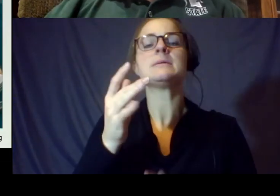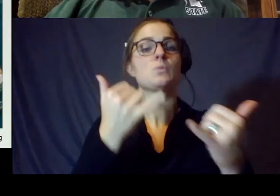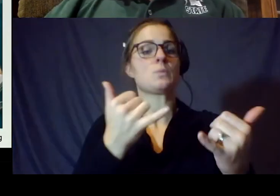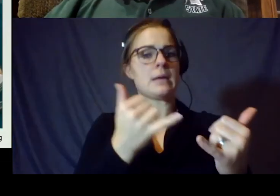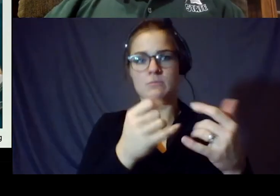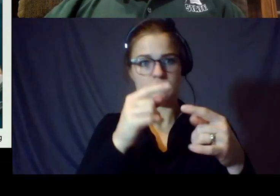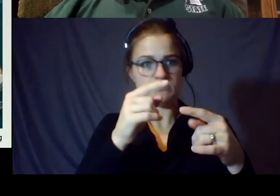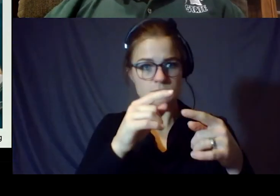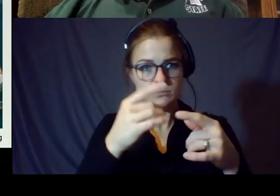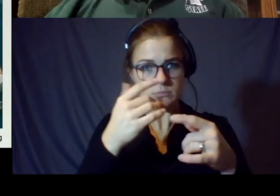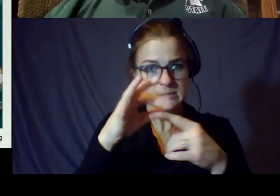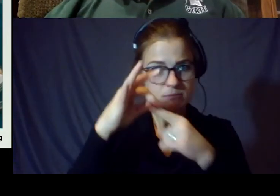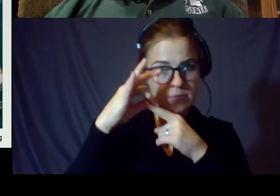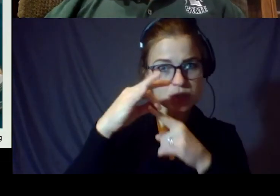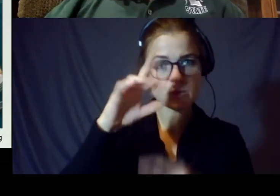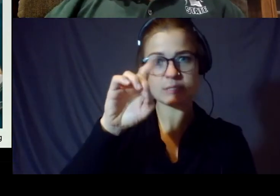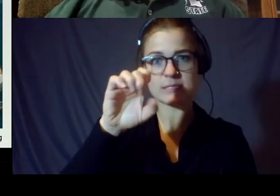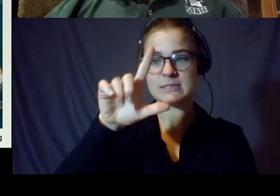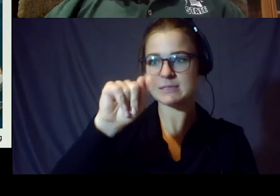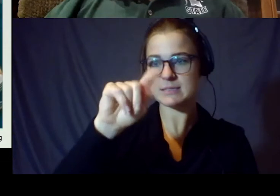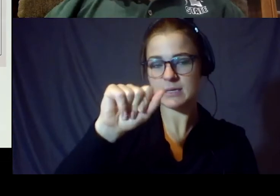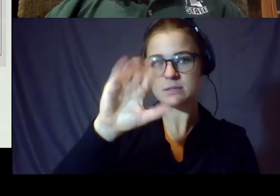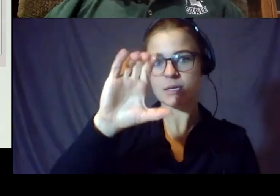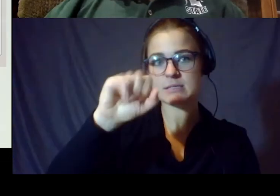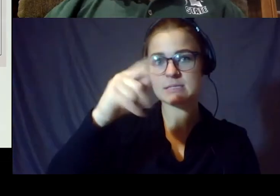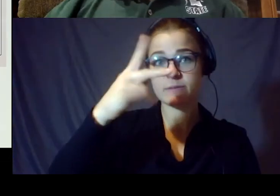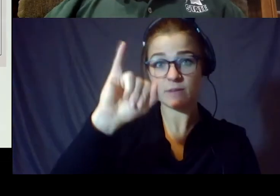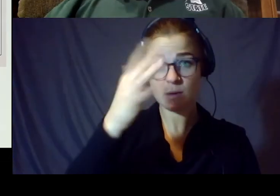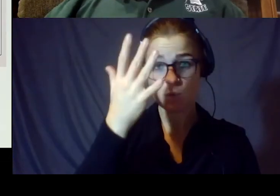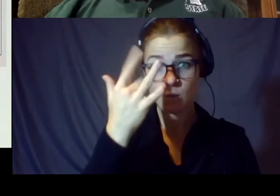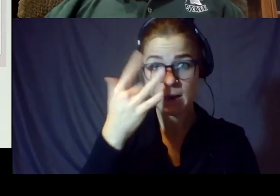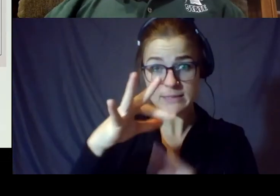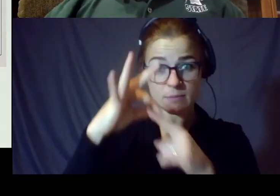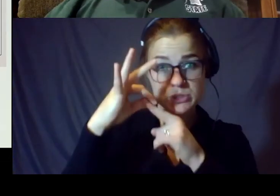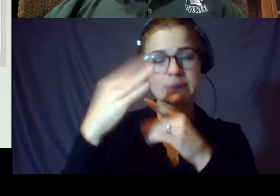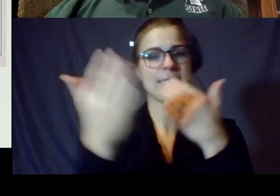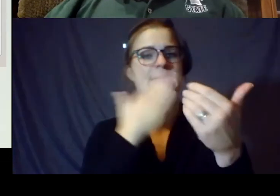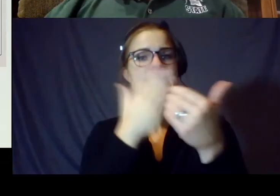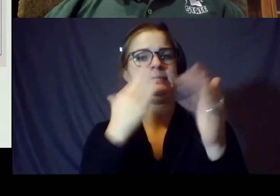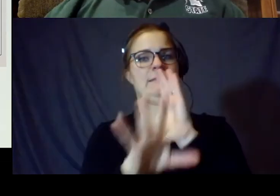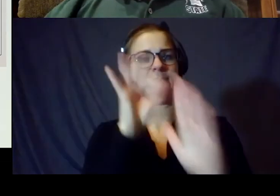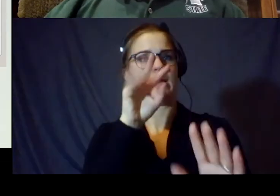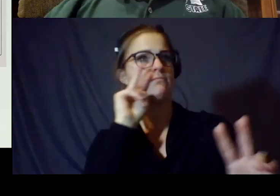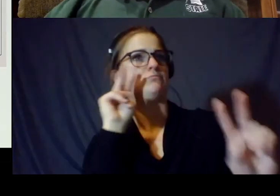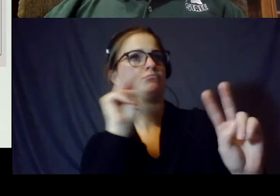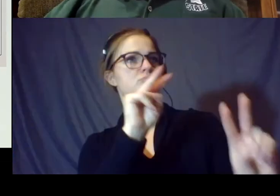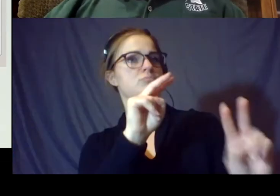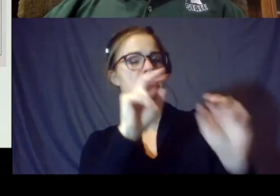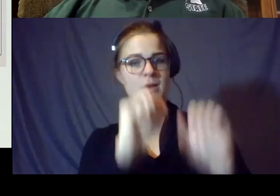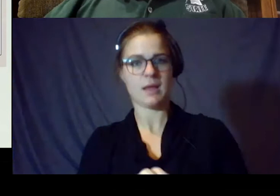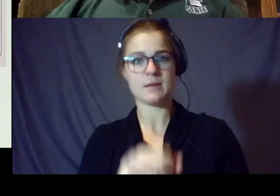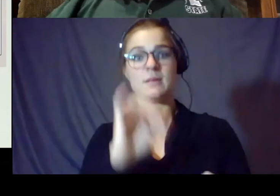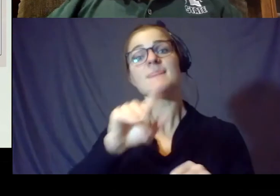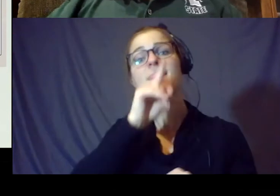Cephei? Frankly, how easy it is to observe. This is the light curve of Delta Cephei.